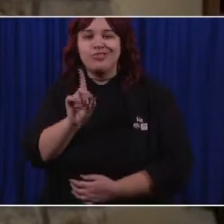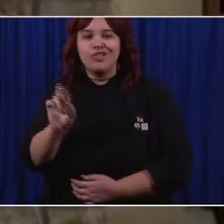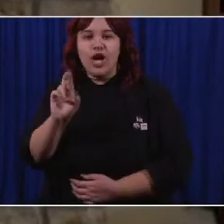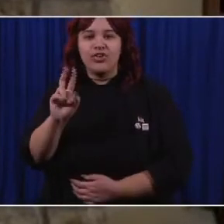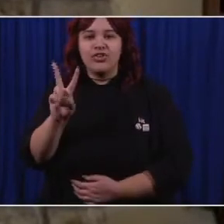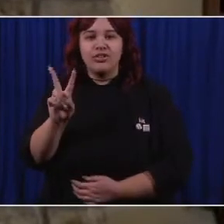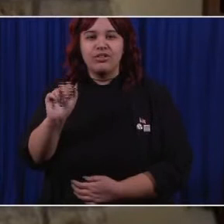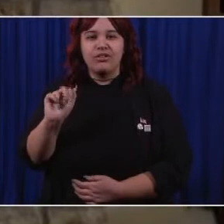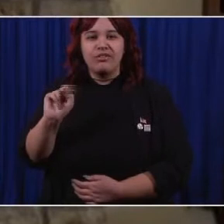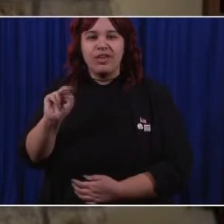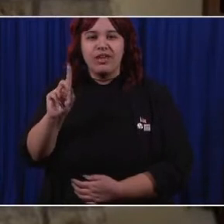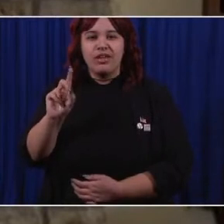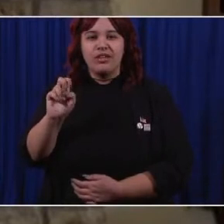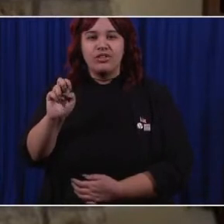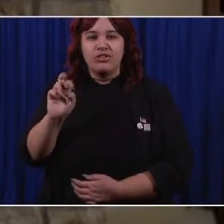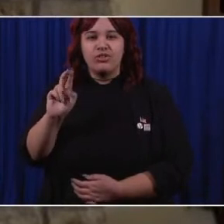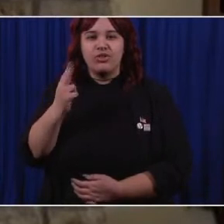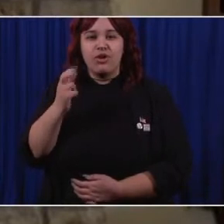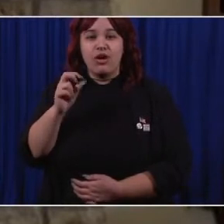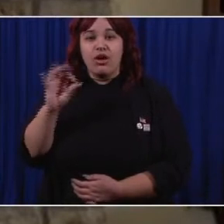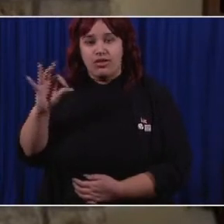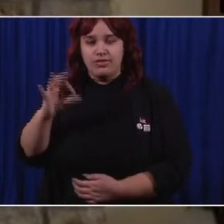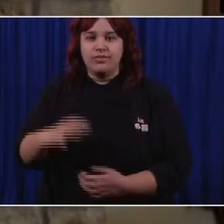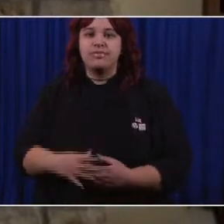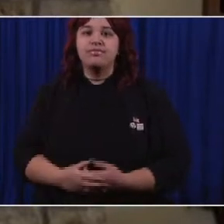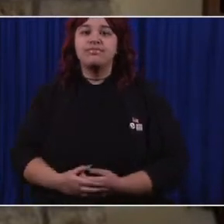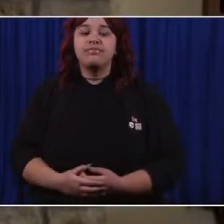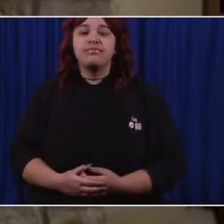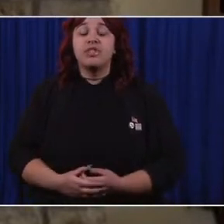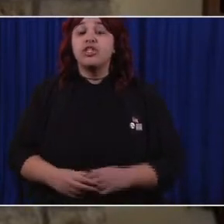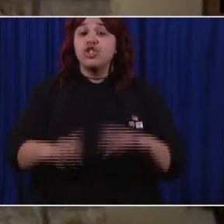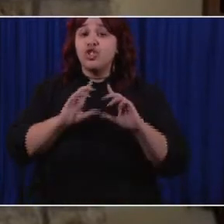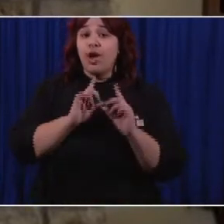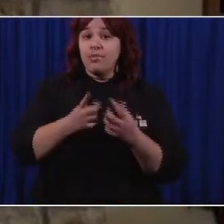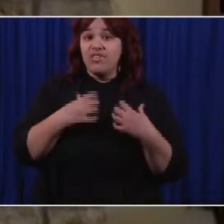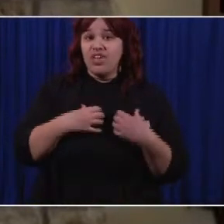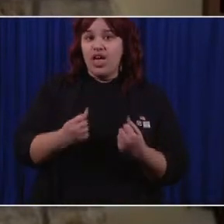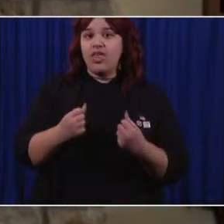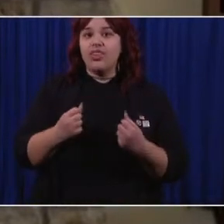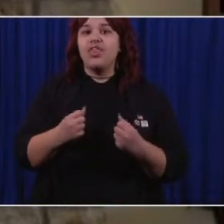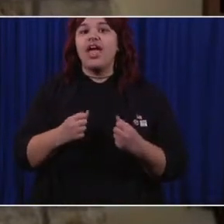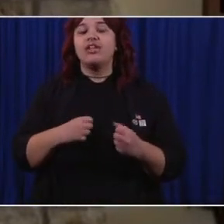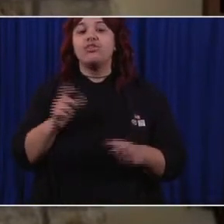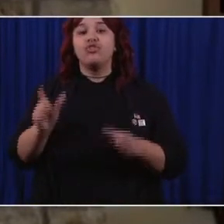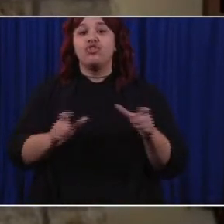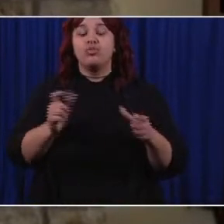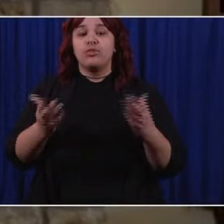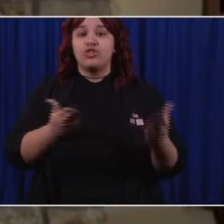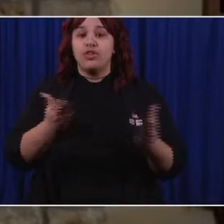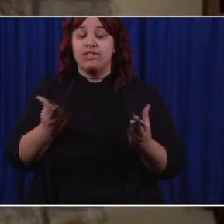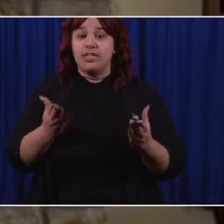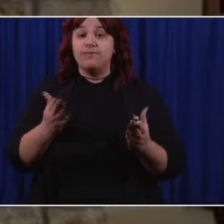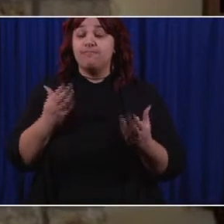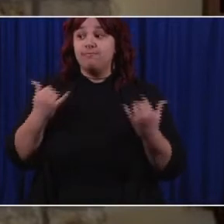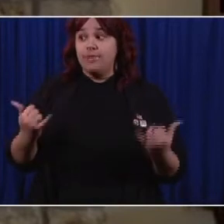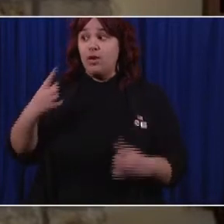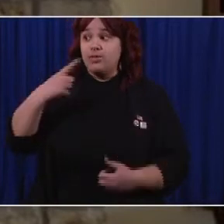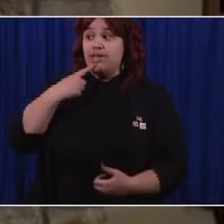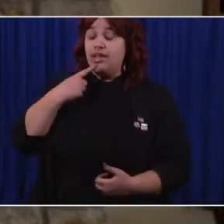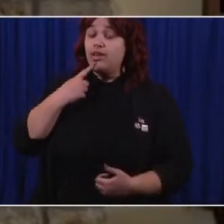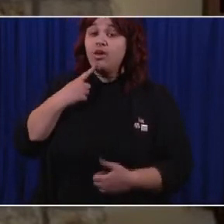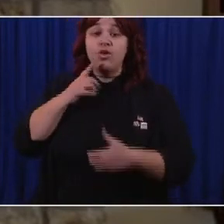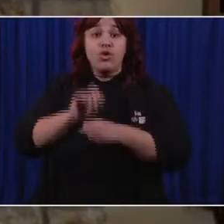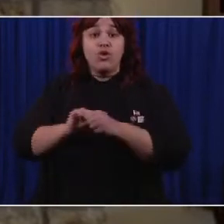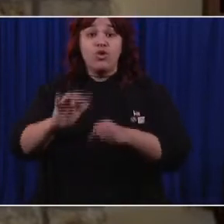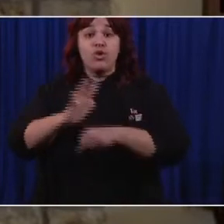Doctor, with the news out of the Department of Health and Human Services that they will no longer hold back doses of the COVID-19